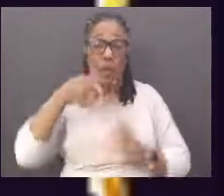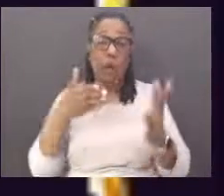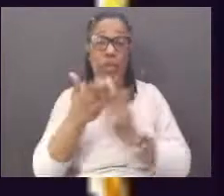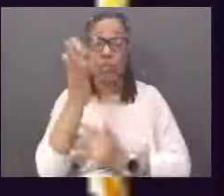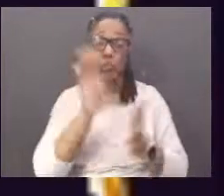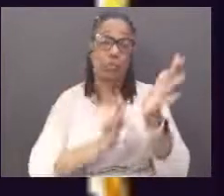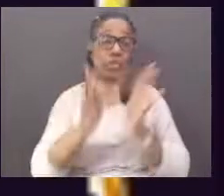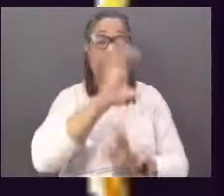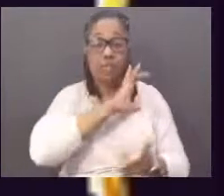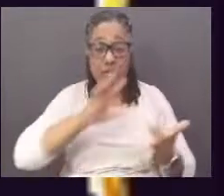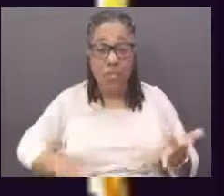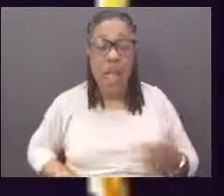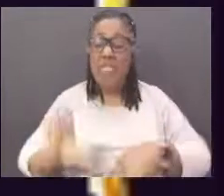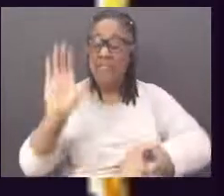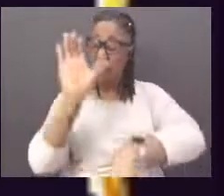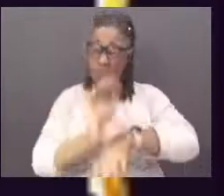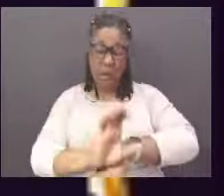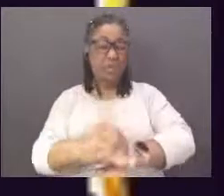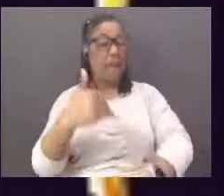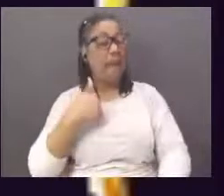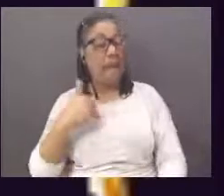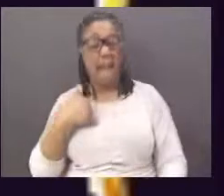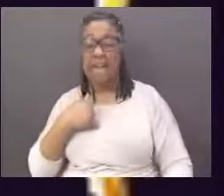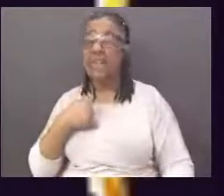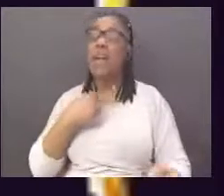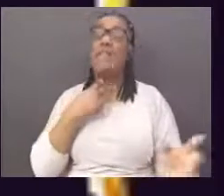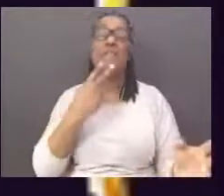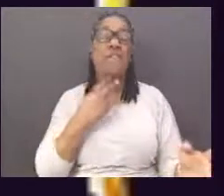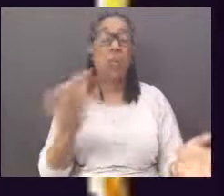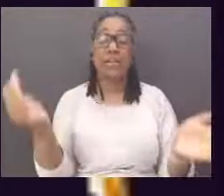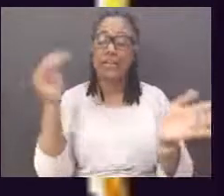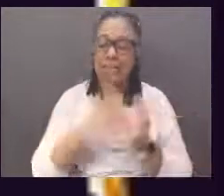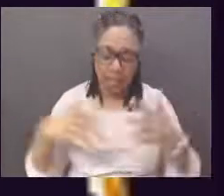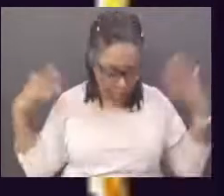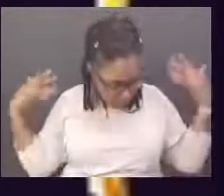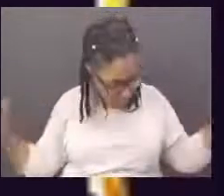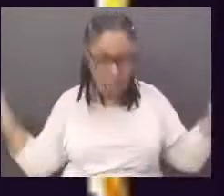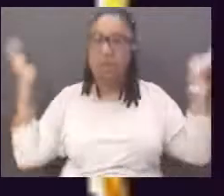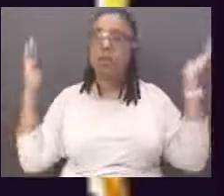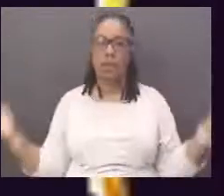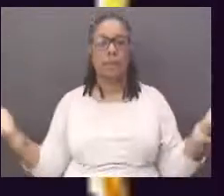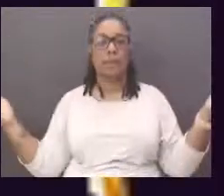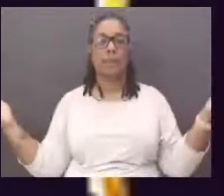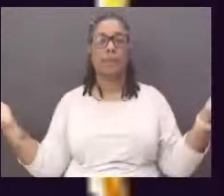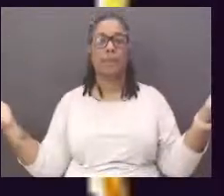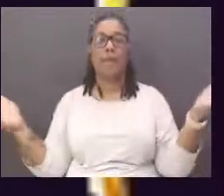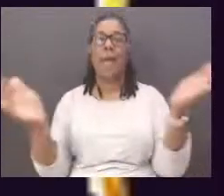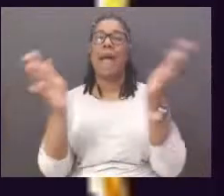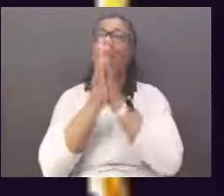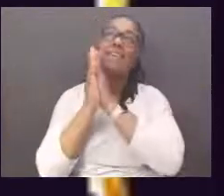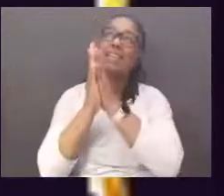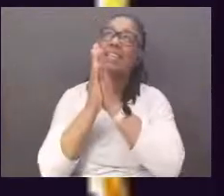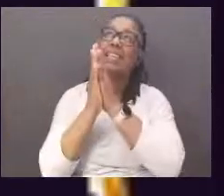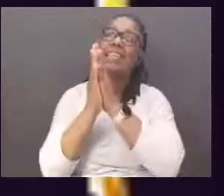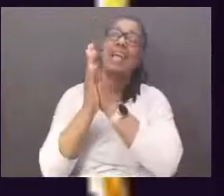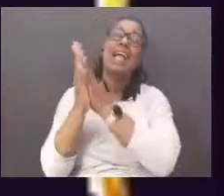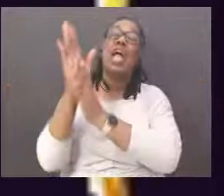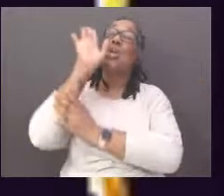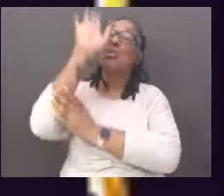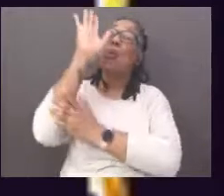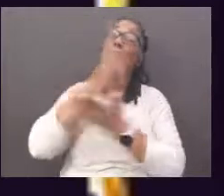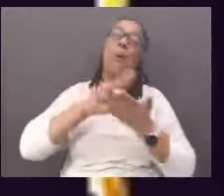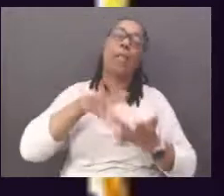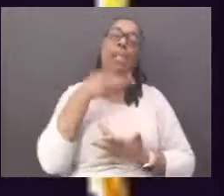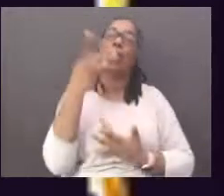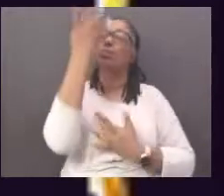will have a voice in this nation again. Heavenly Father, let the fire of the Holy Ghost burn within